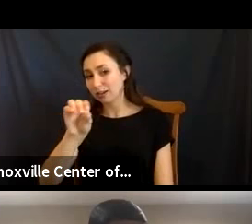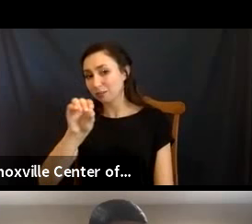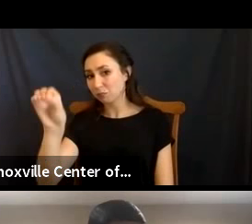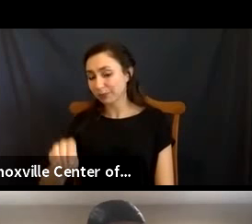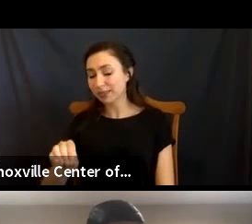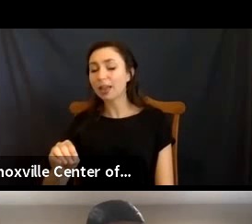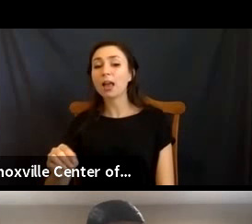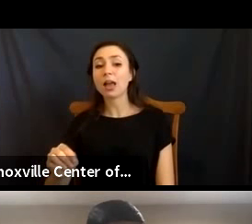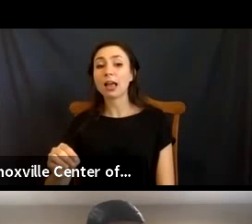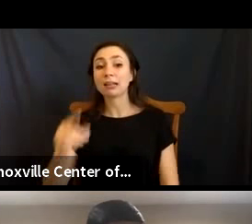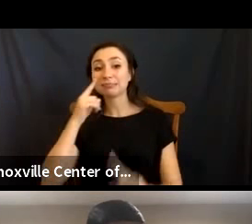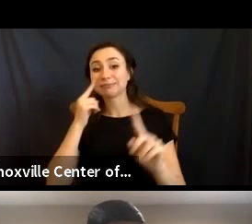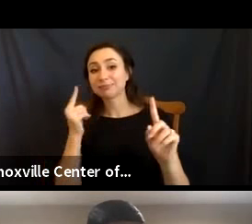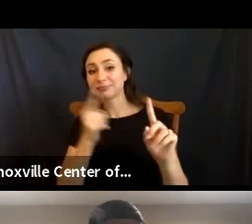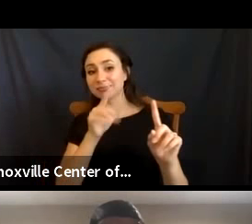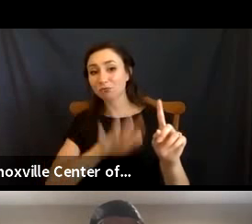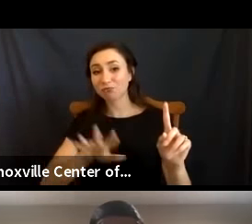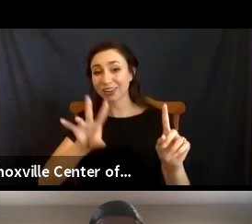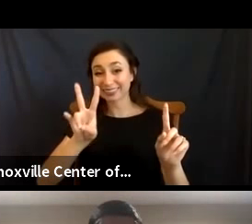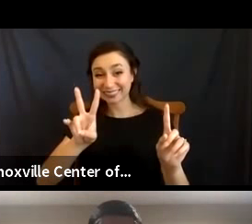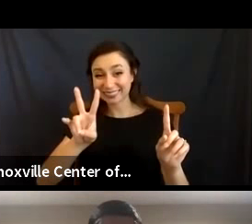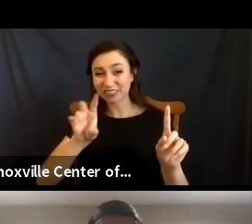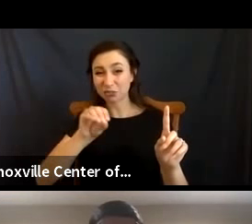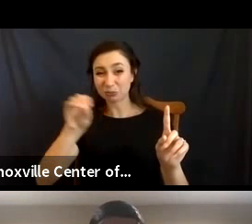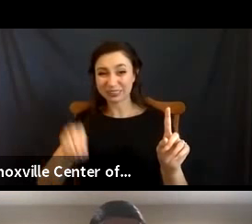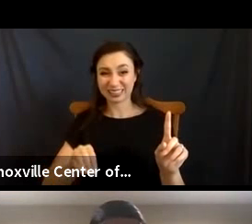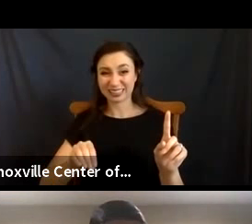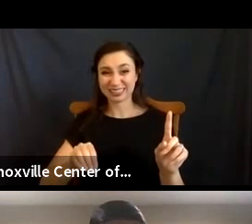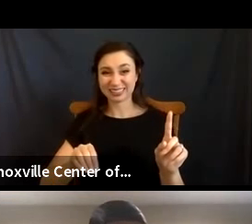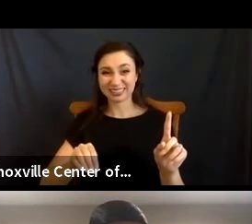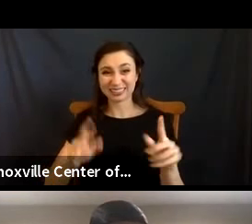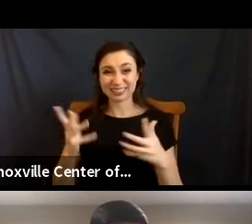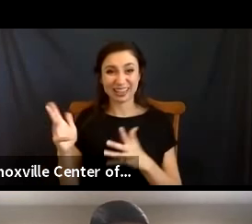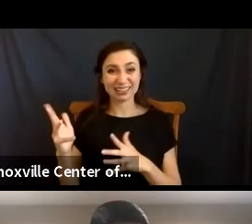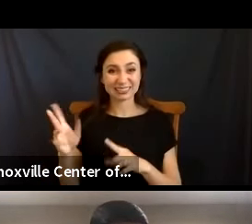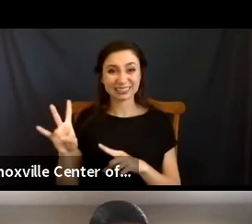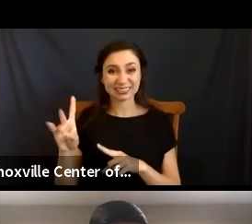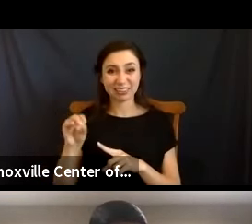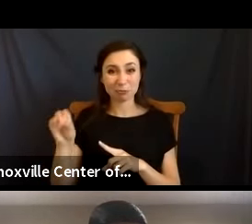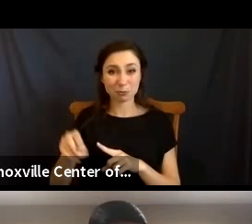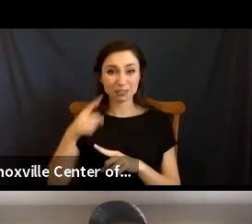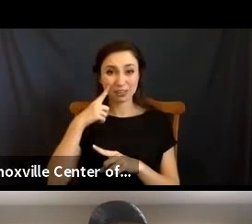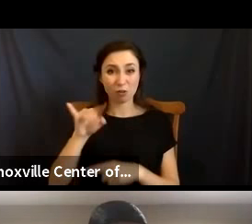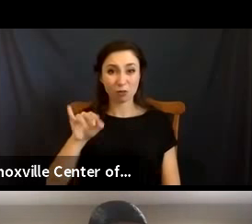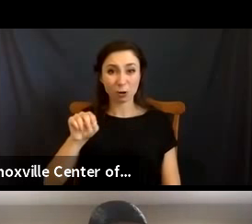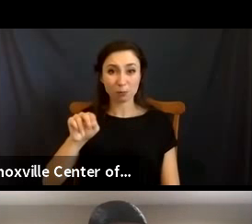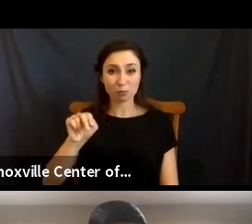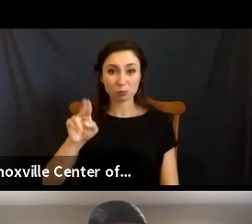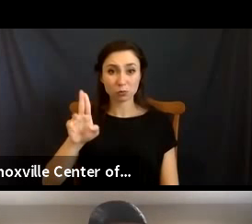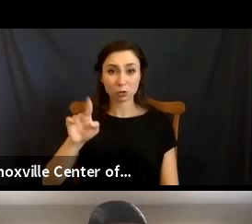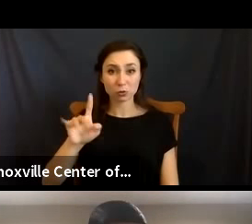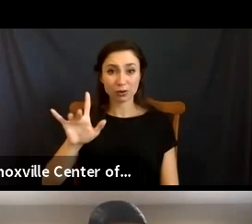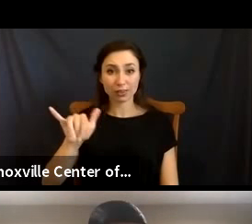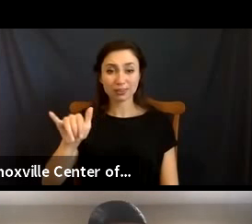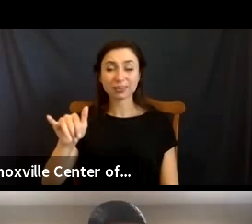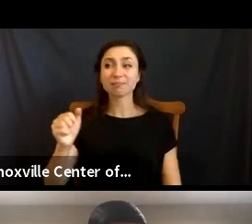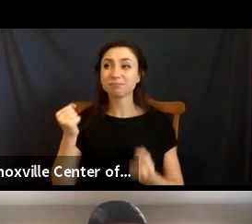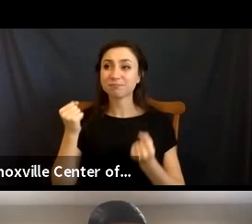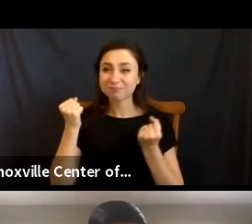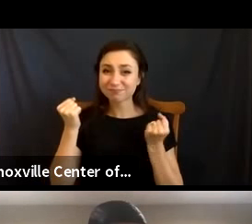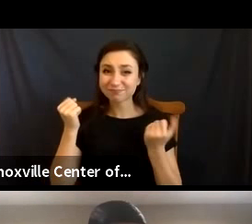And what they achieved was about 7% of immunity. And so even though a lot of